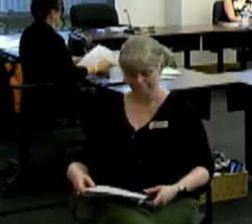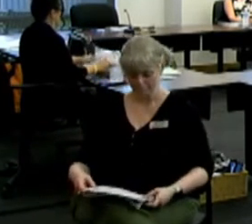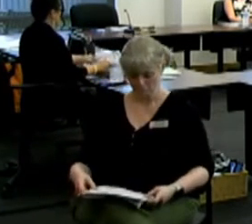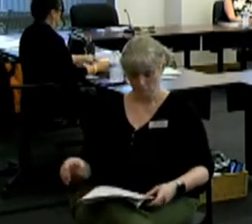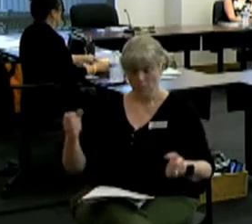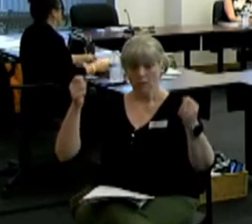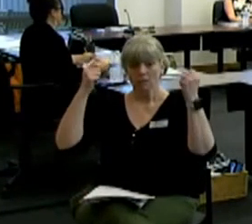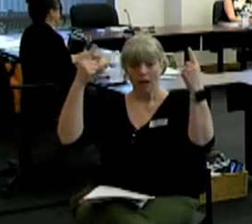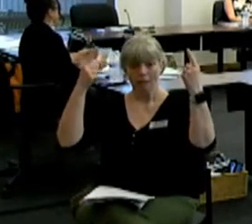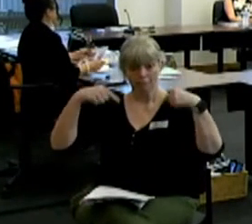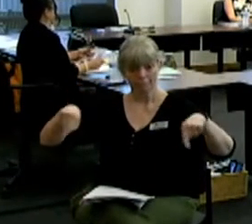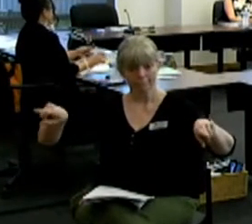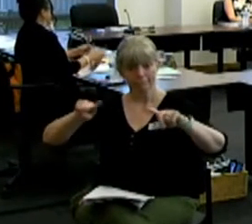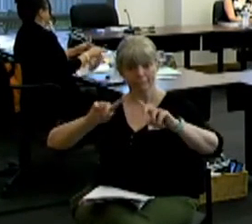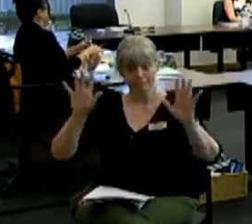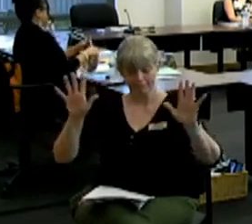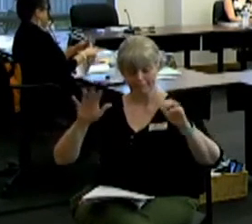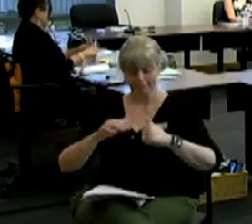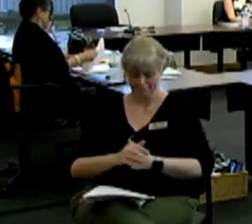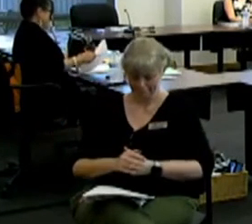Everybody's got that now.